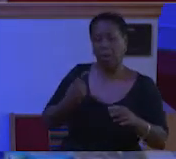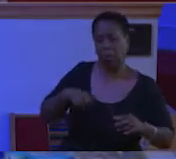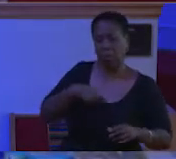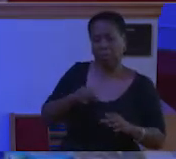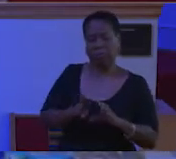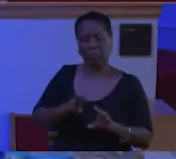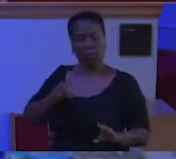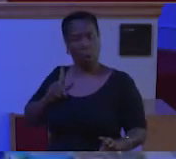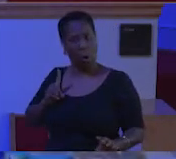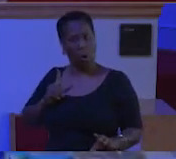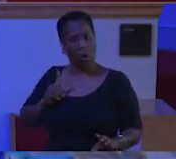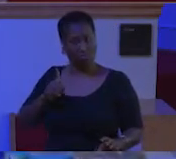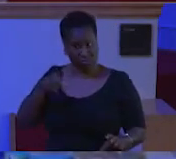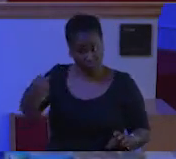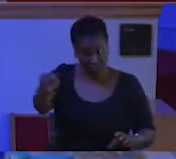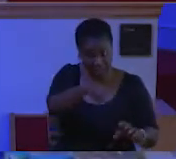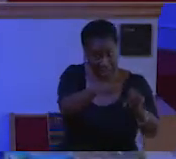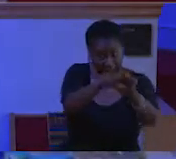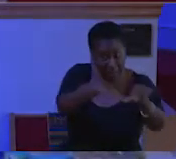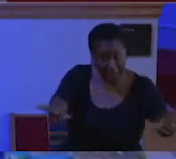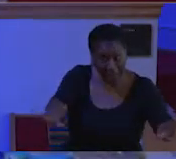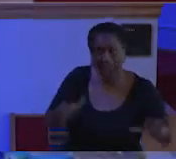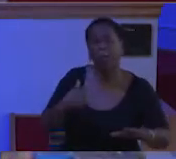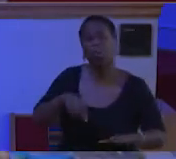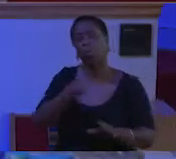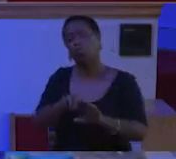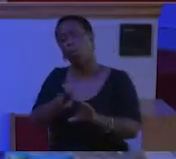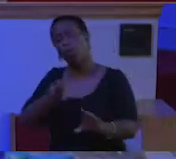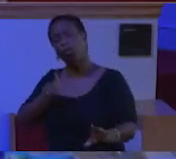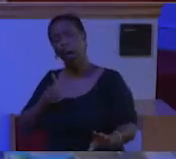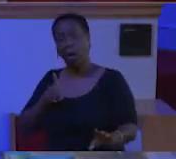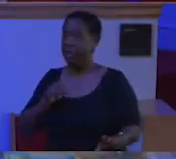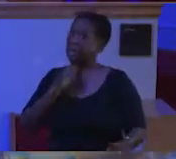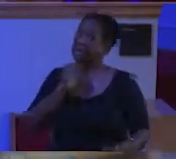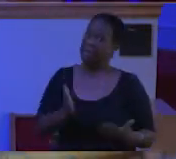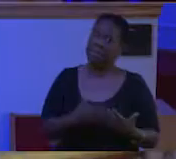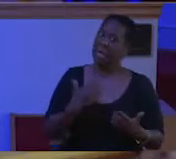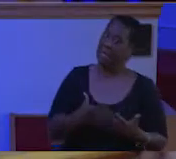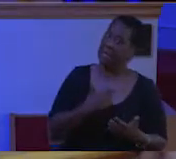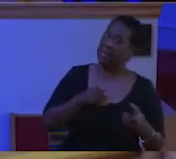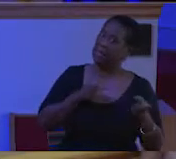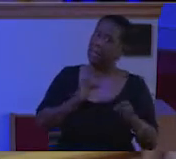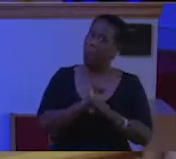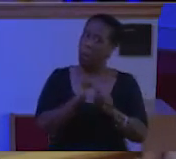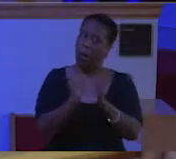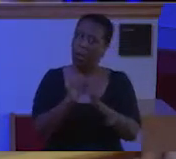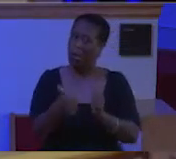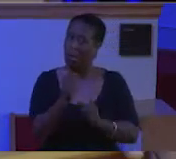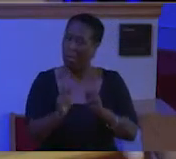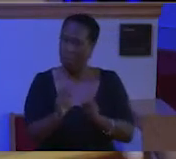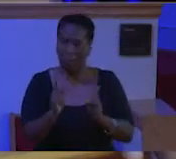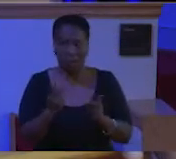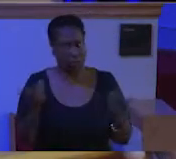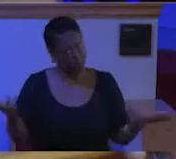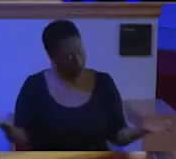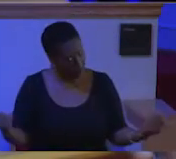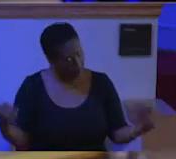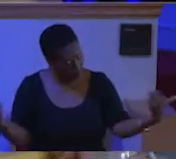our blessing. And Lord knows it ain't easy dealing with other people. Come on now.